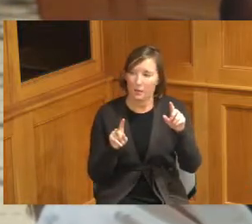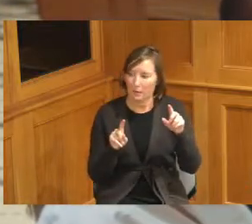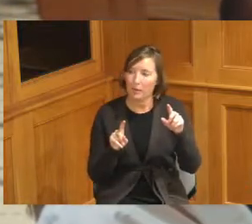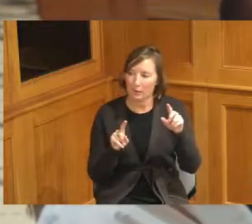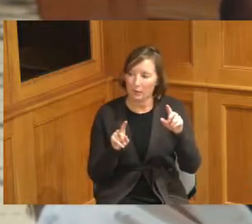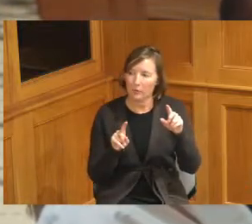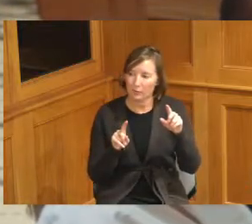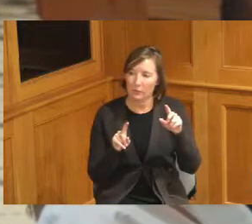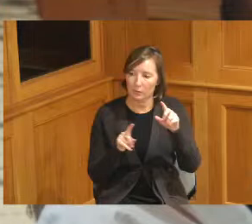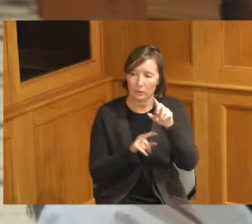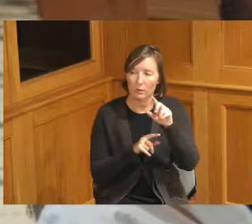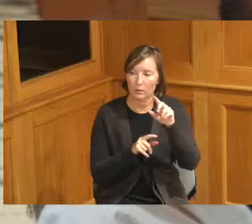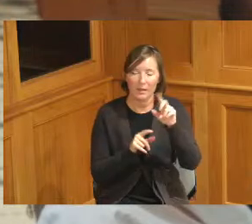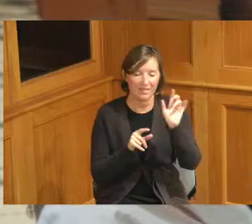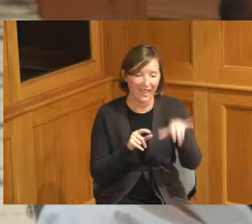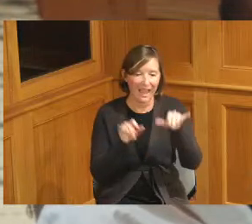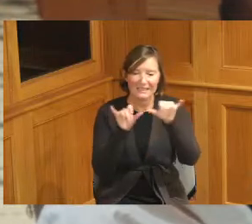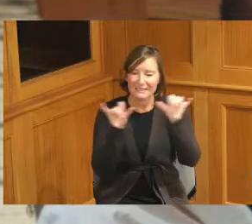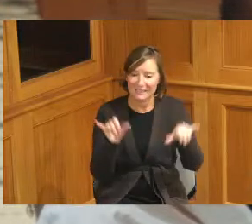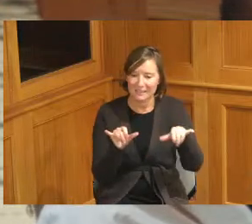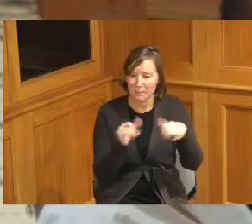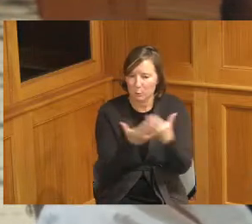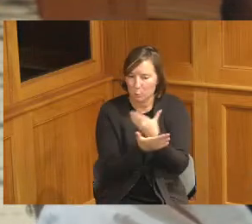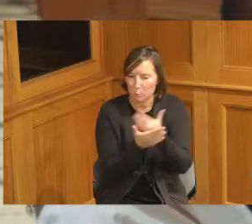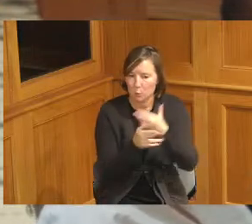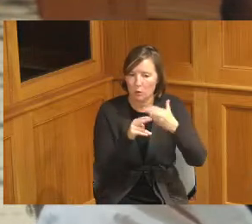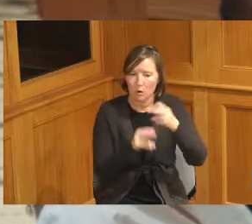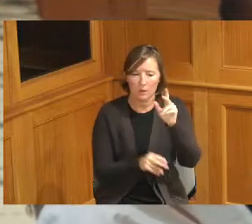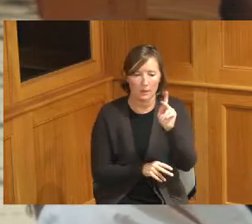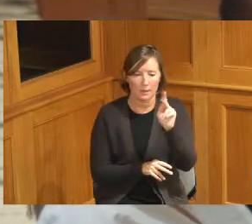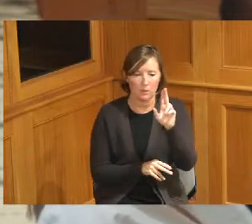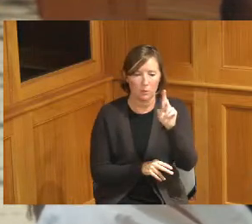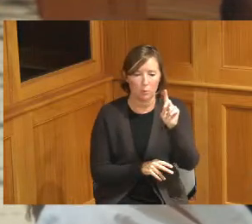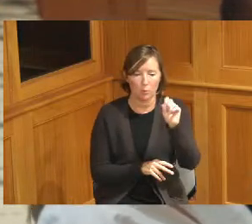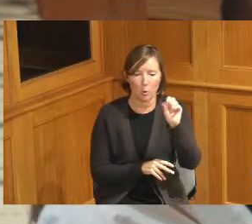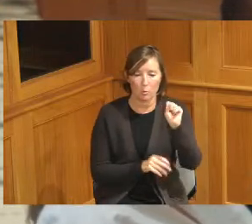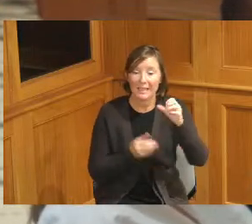of recognition. But for instance, last year,